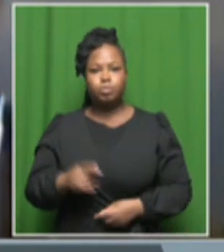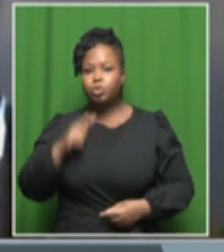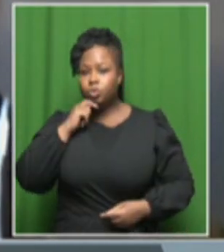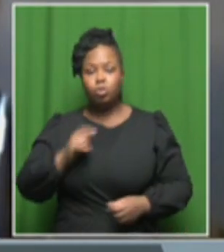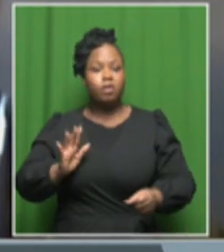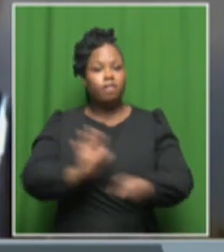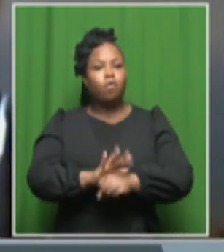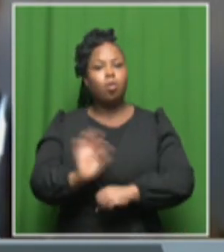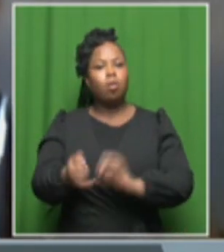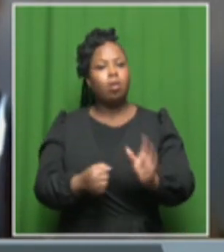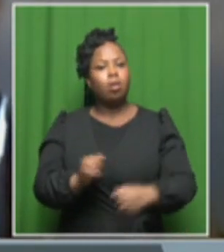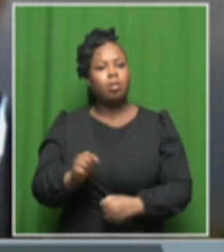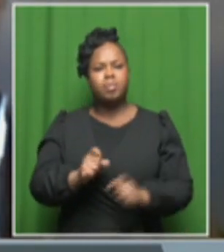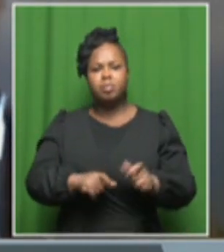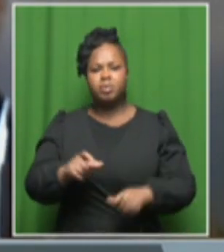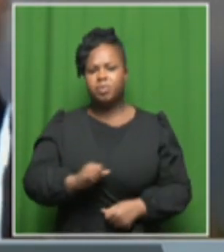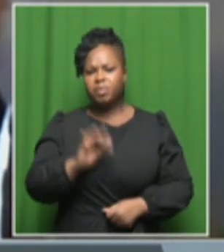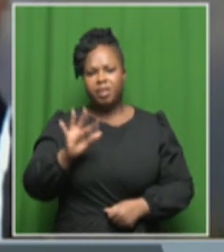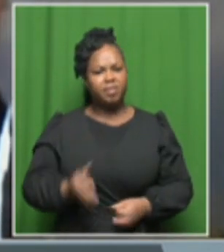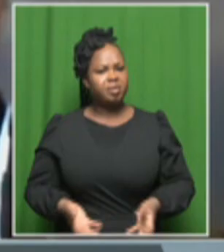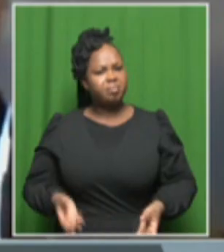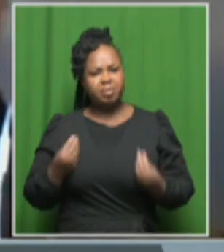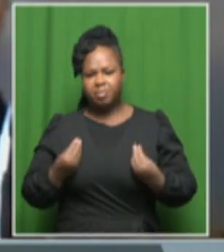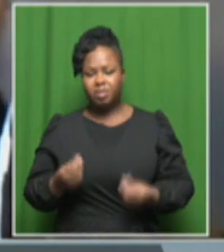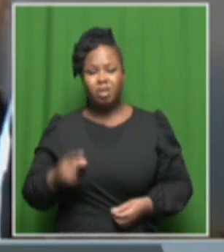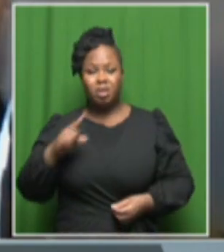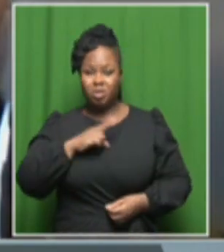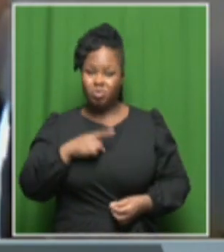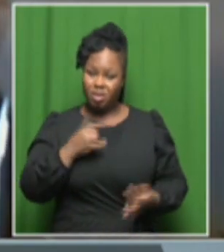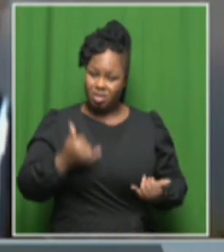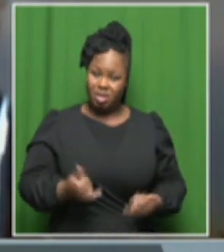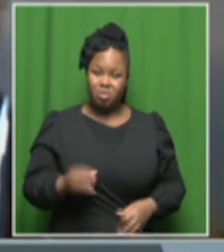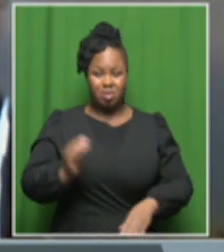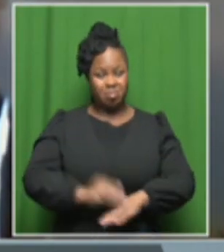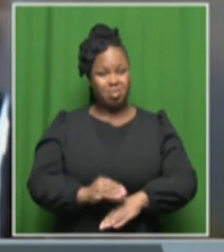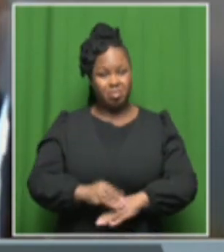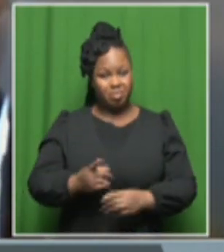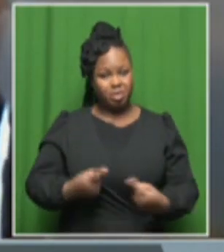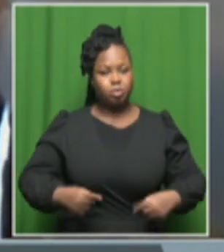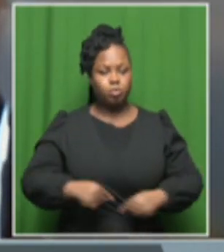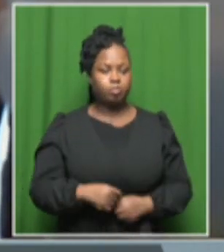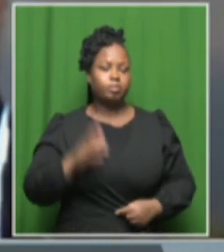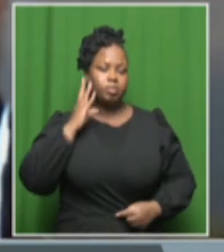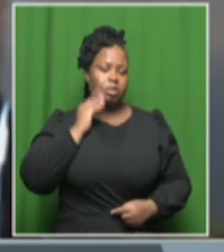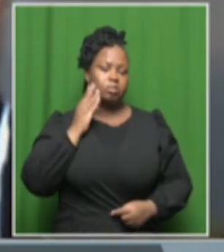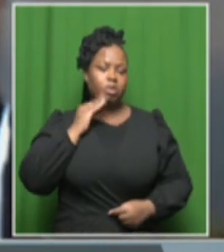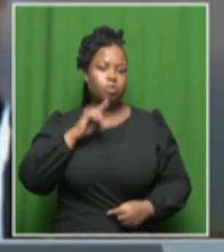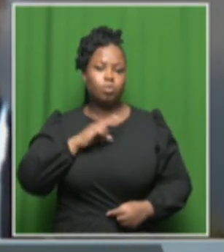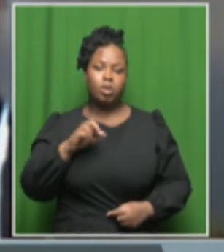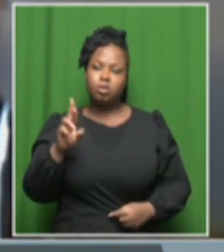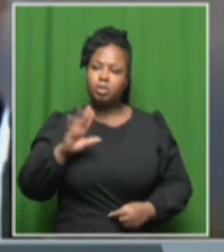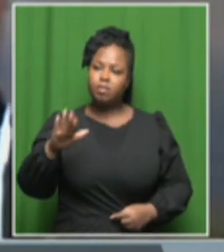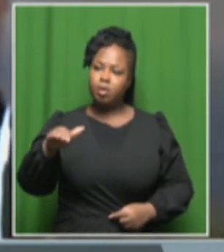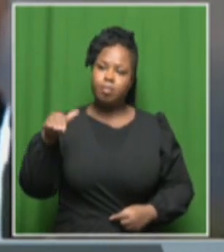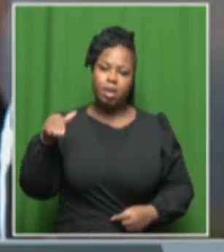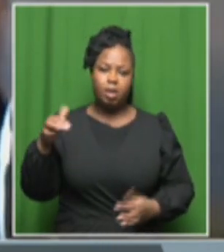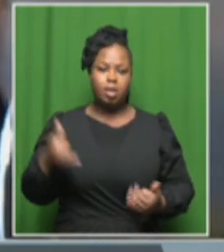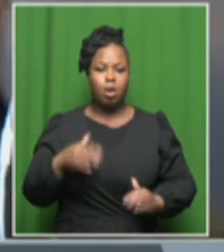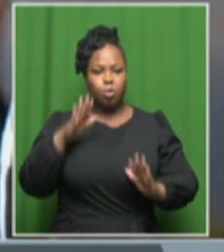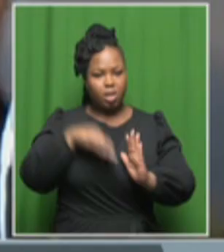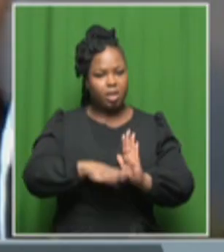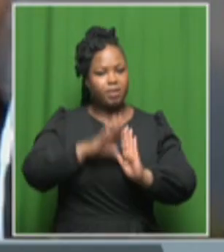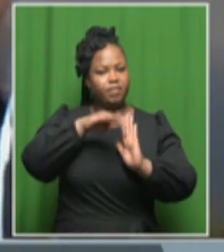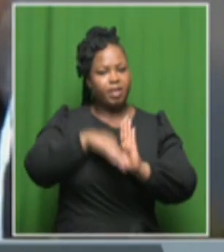full employment for South Africans. And that is why we find ourselves in the crisis that we're in, where the Reserve Bank would have increased the